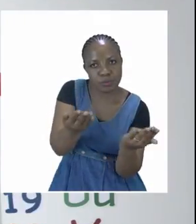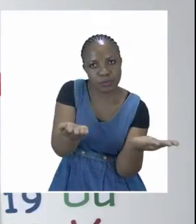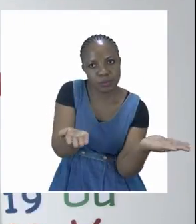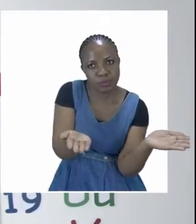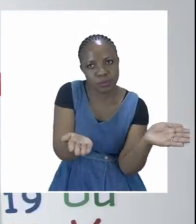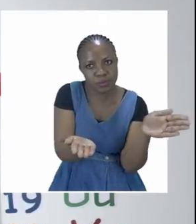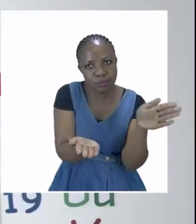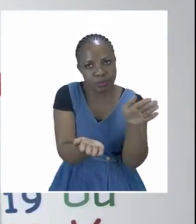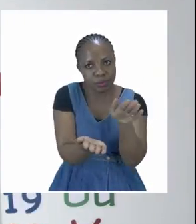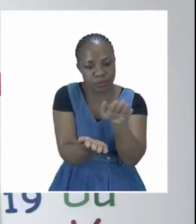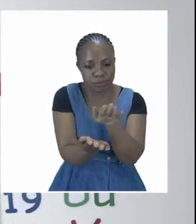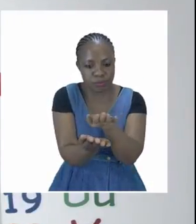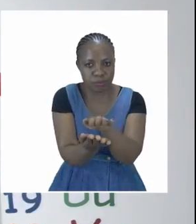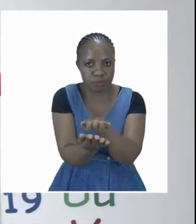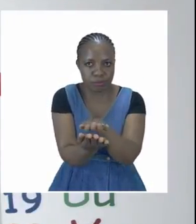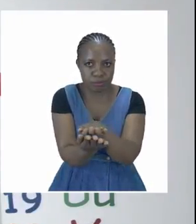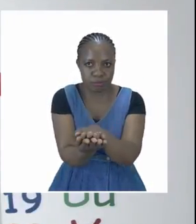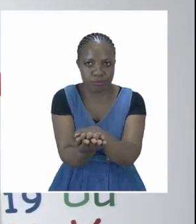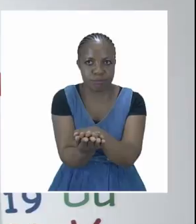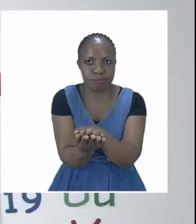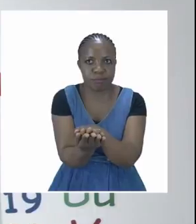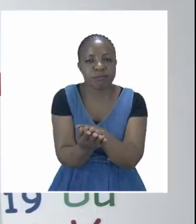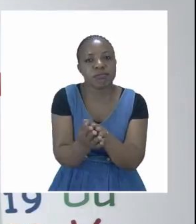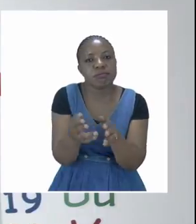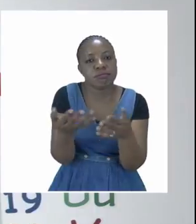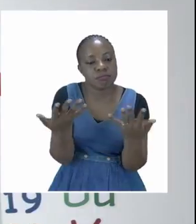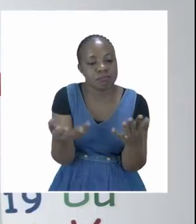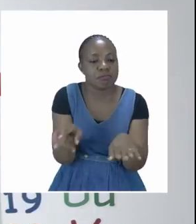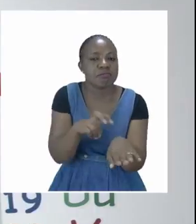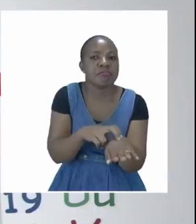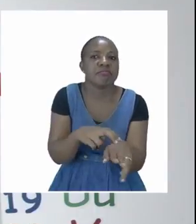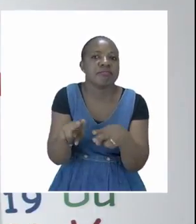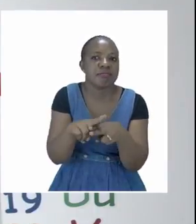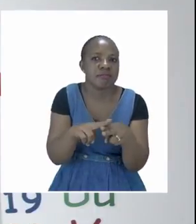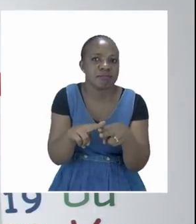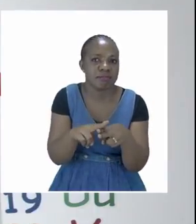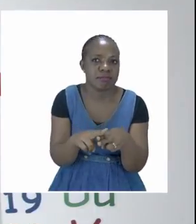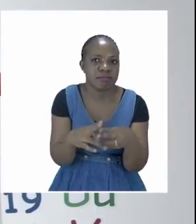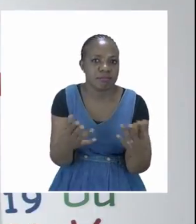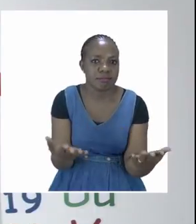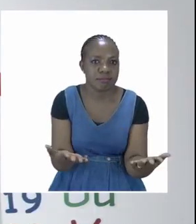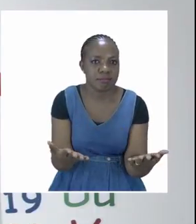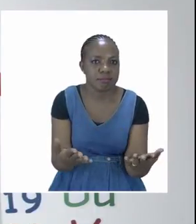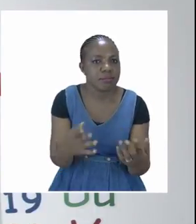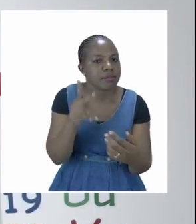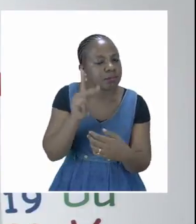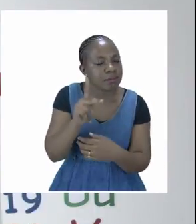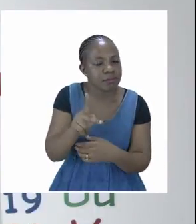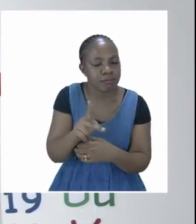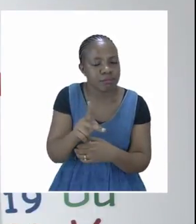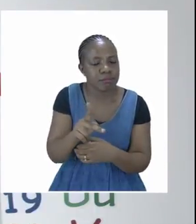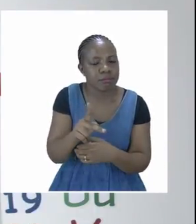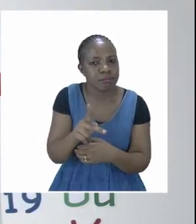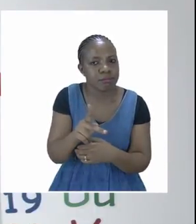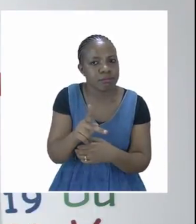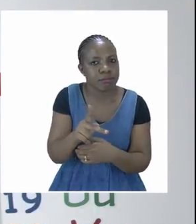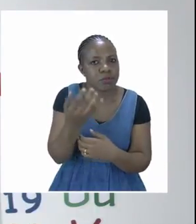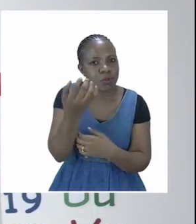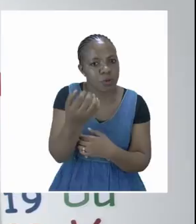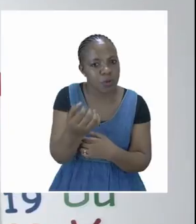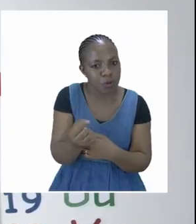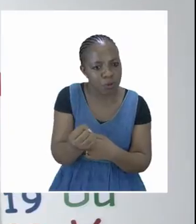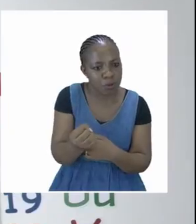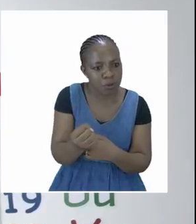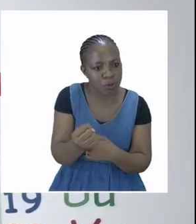it for ready to use. But there is more. We are also available on